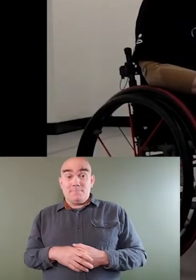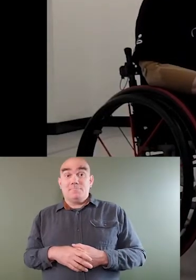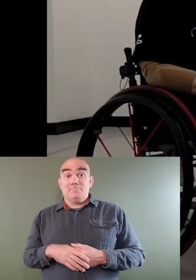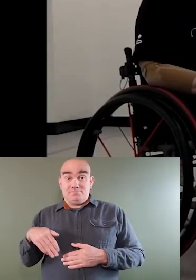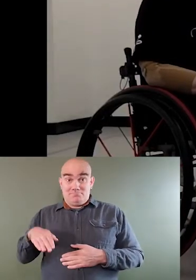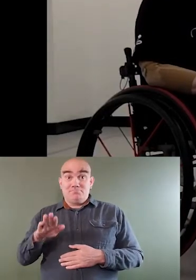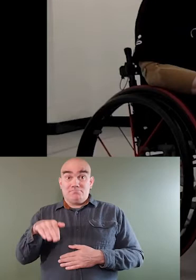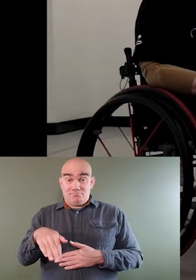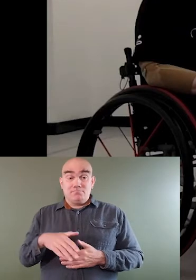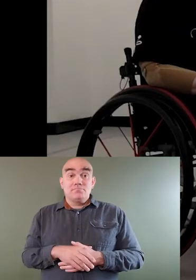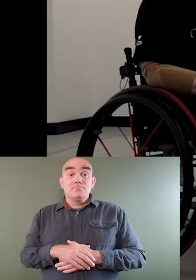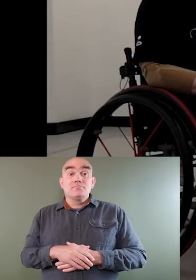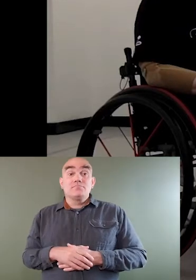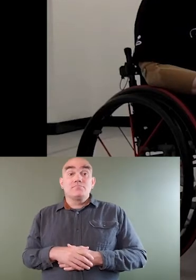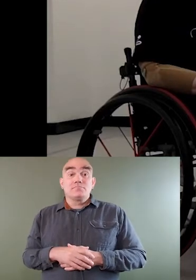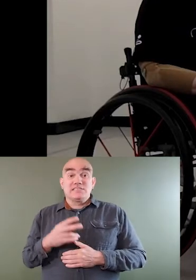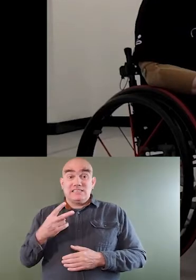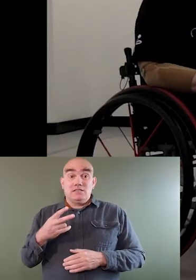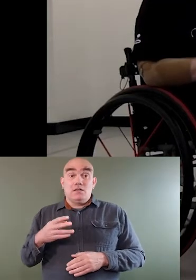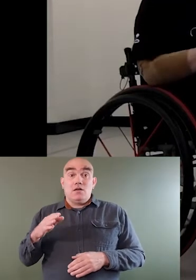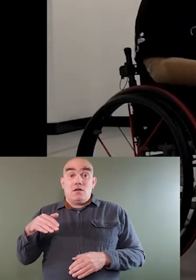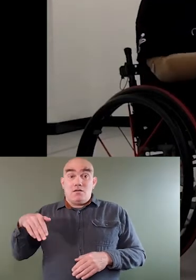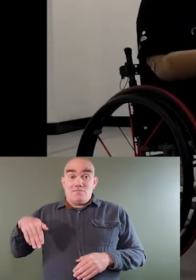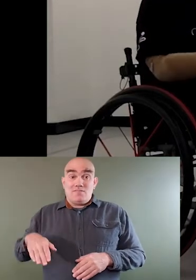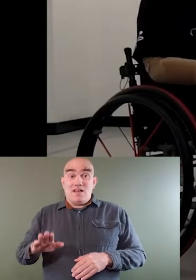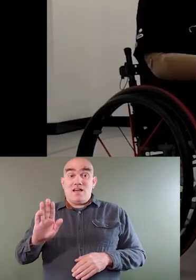standing dancers, when you use your flap,